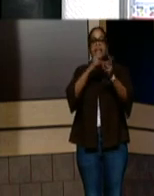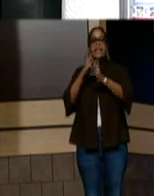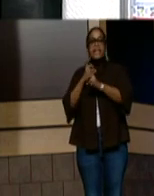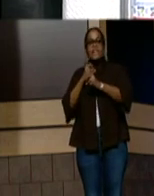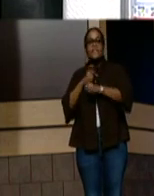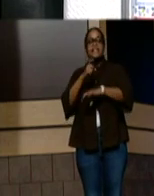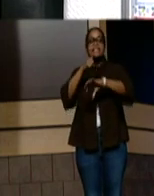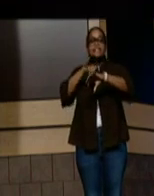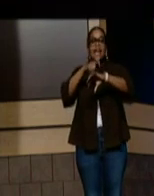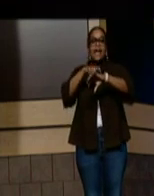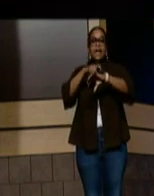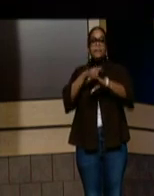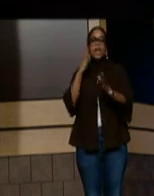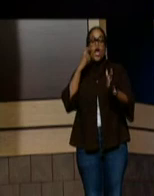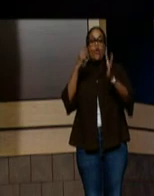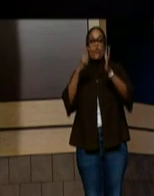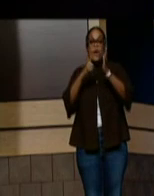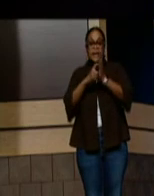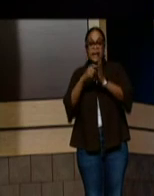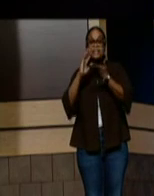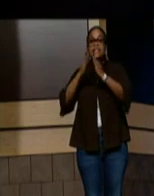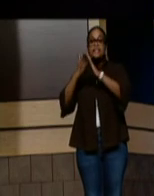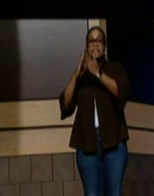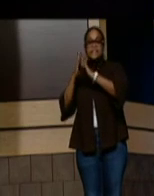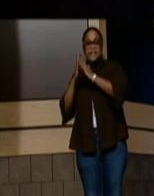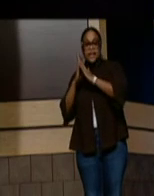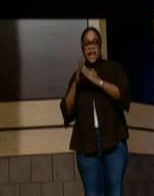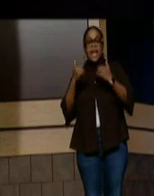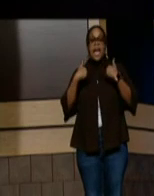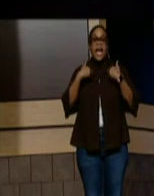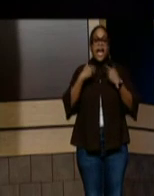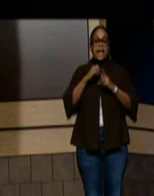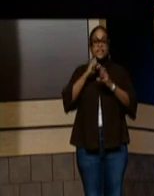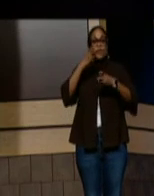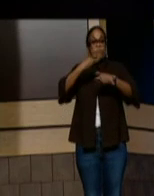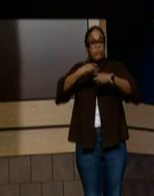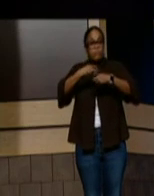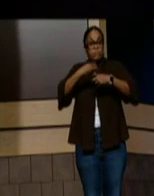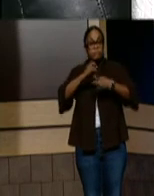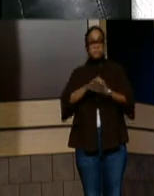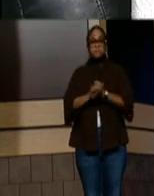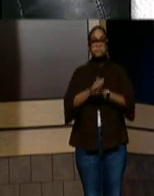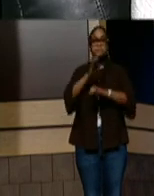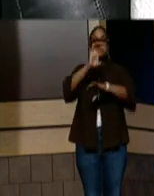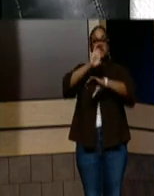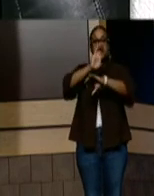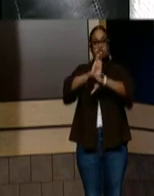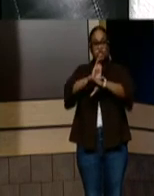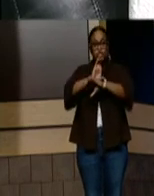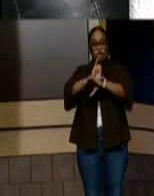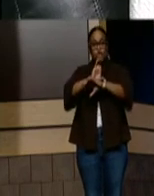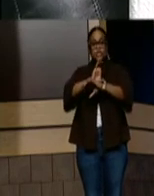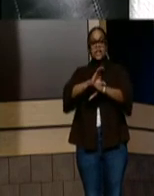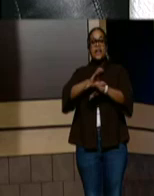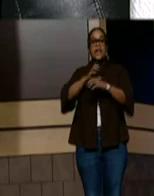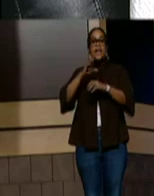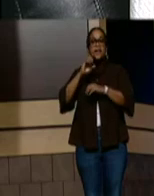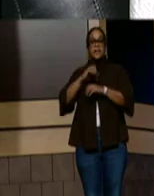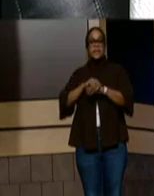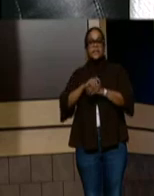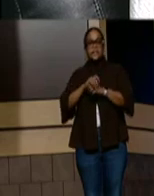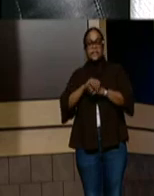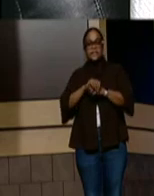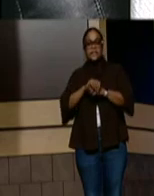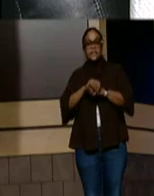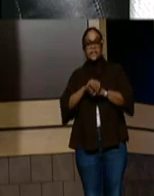recognizing that this is a pandemic, this is a crisis, and that the church station especially should be the